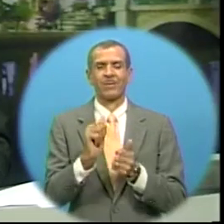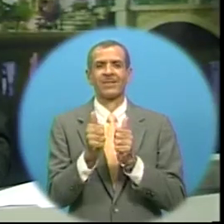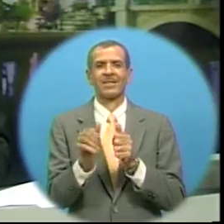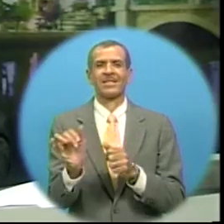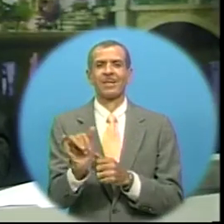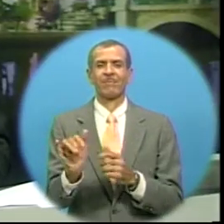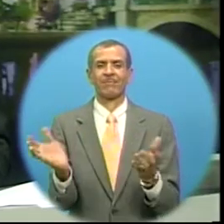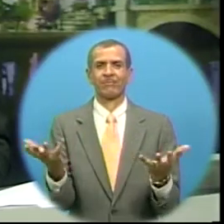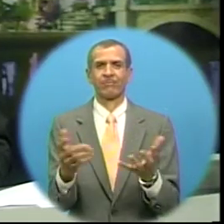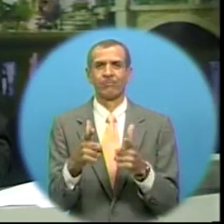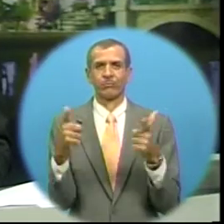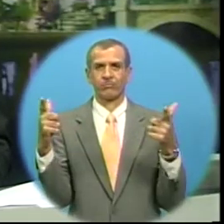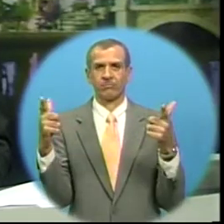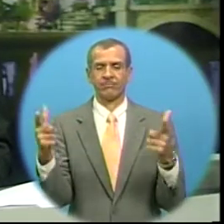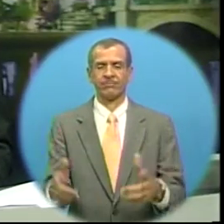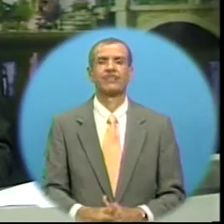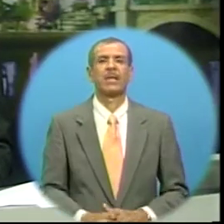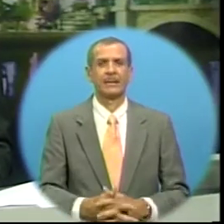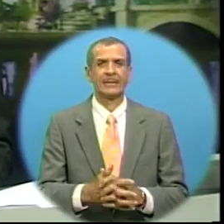magnitude.